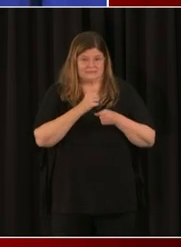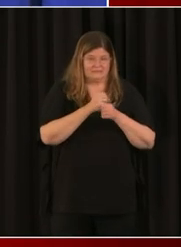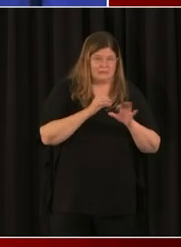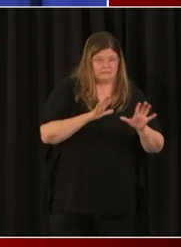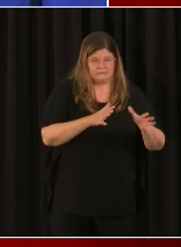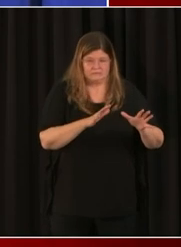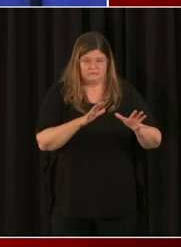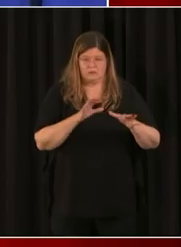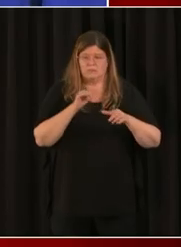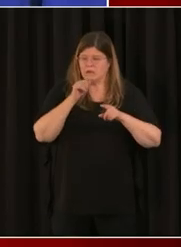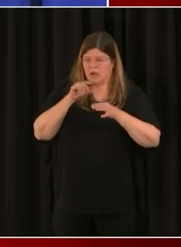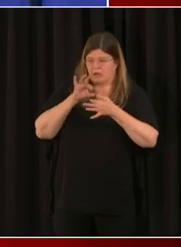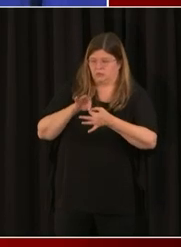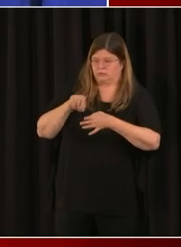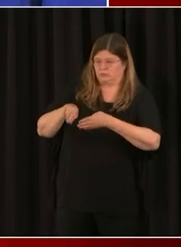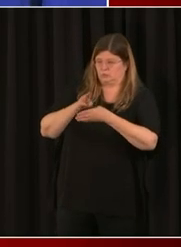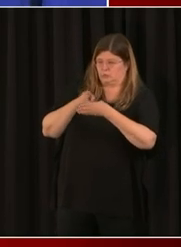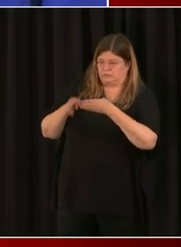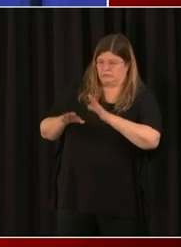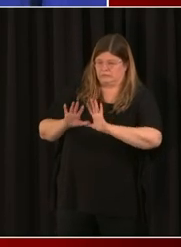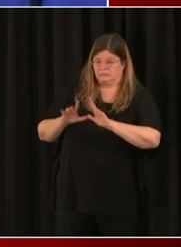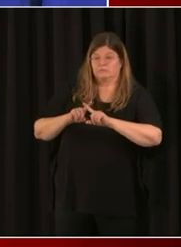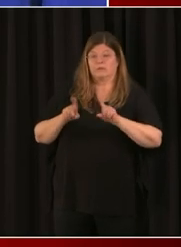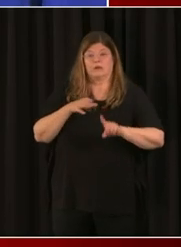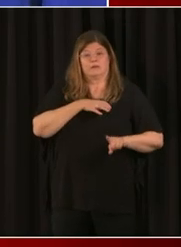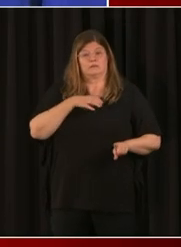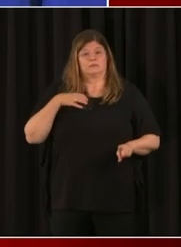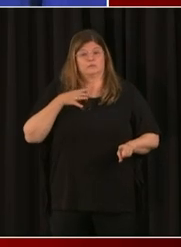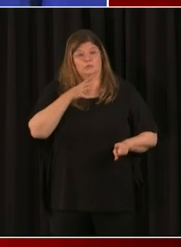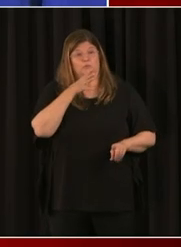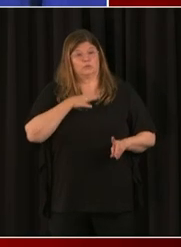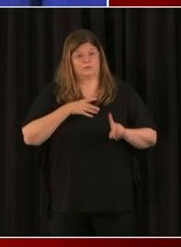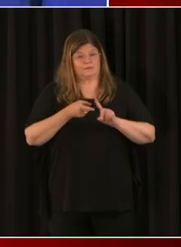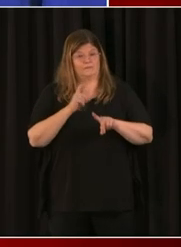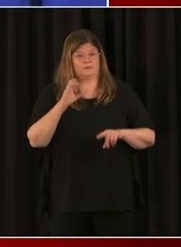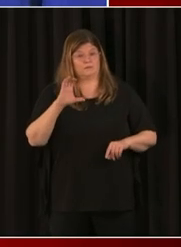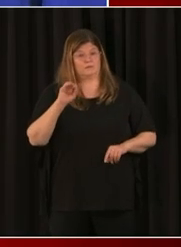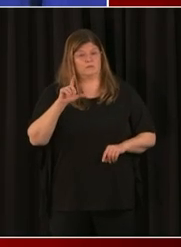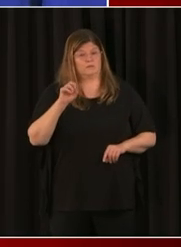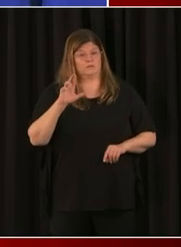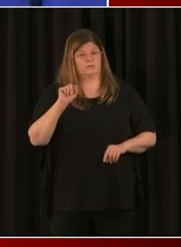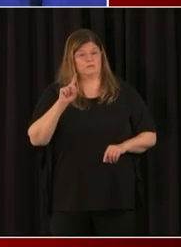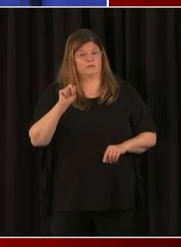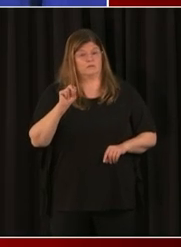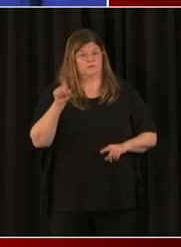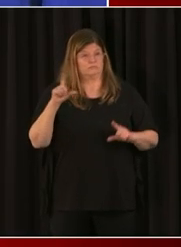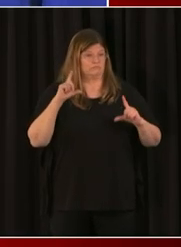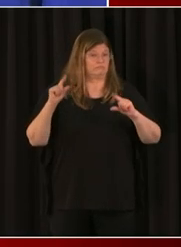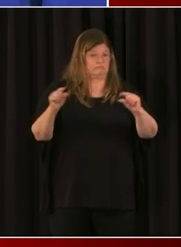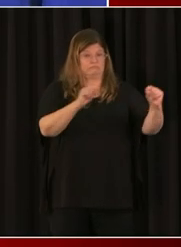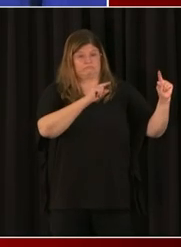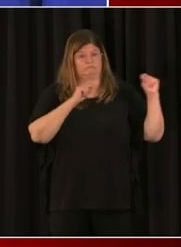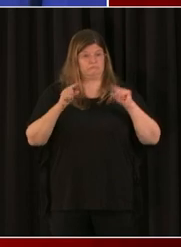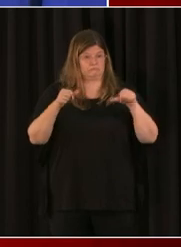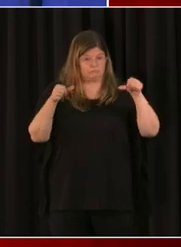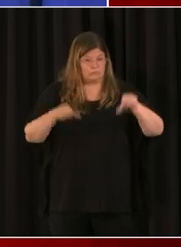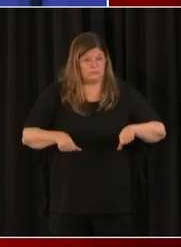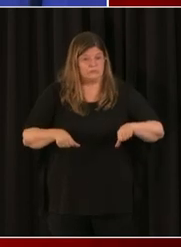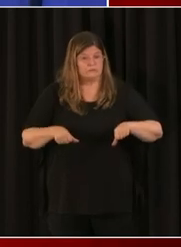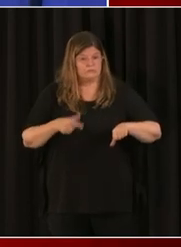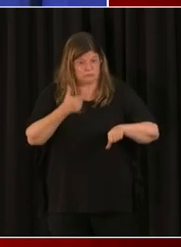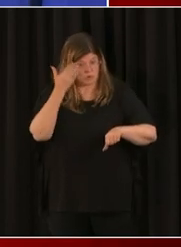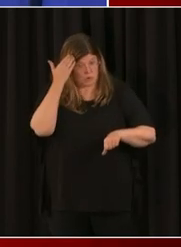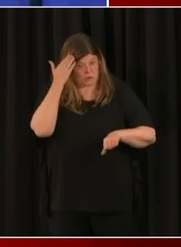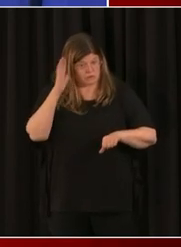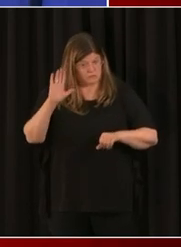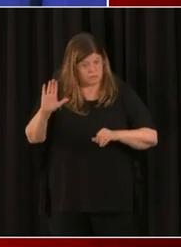but the Congresswoman from Colorado, are you familiar with her tweets about she has, if you believe